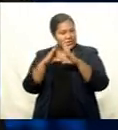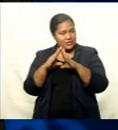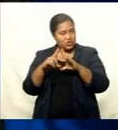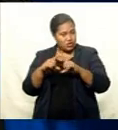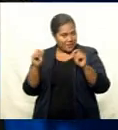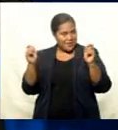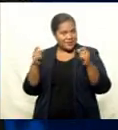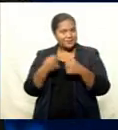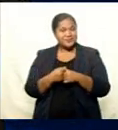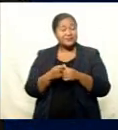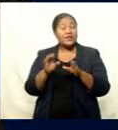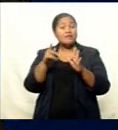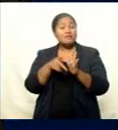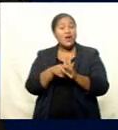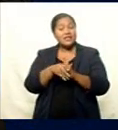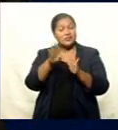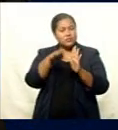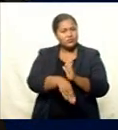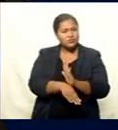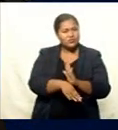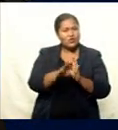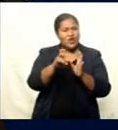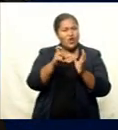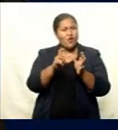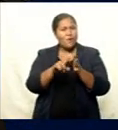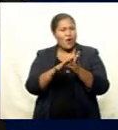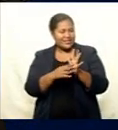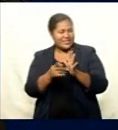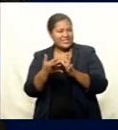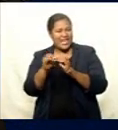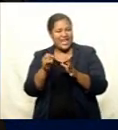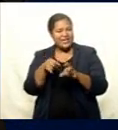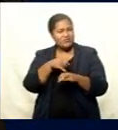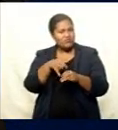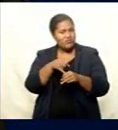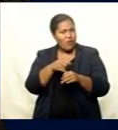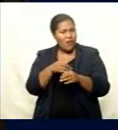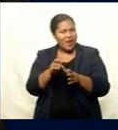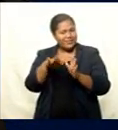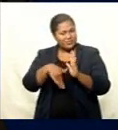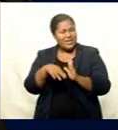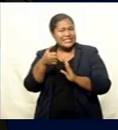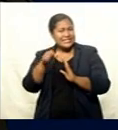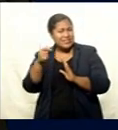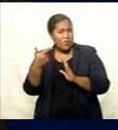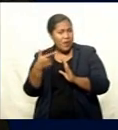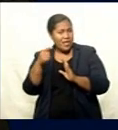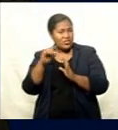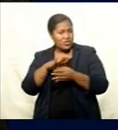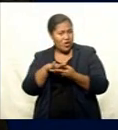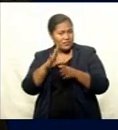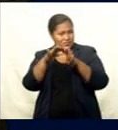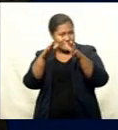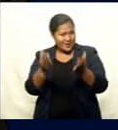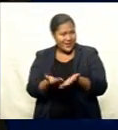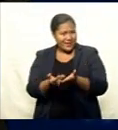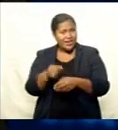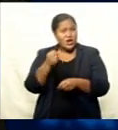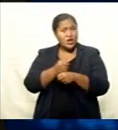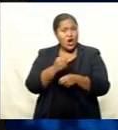Prices declined on the commodities market. Crude oil dropped at $61 a barrel. Gold dropped a few dollars at